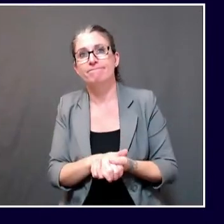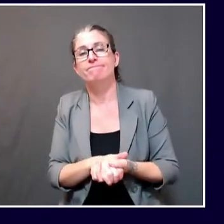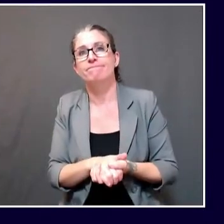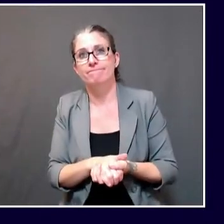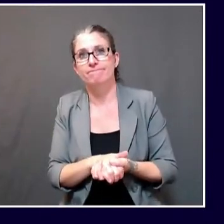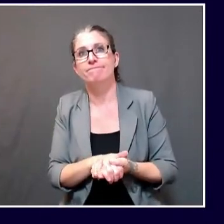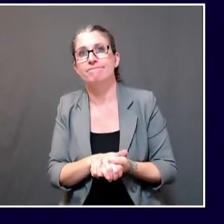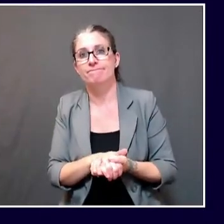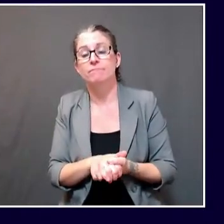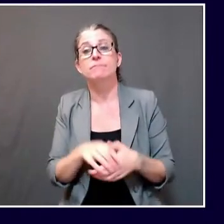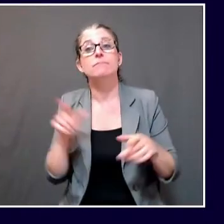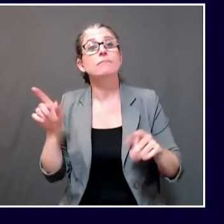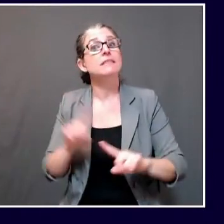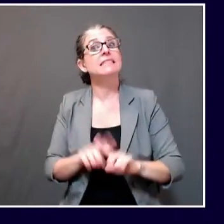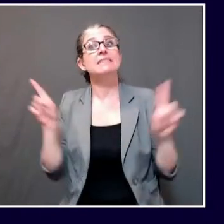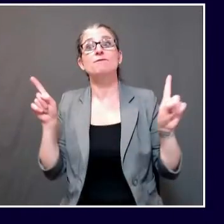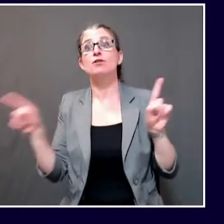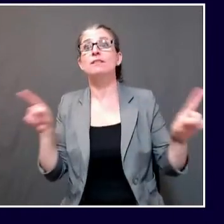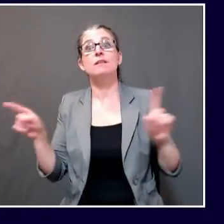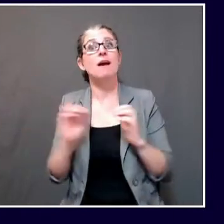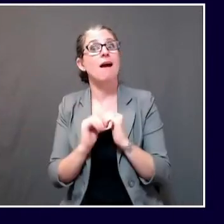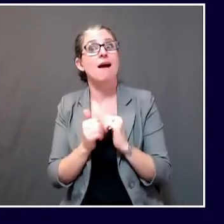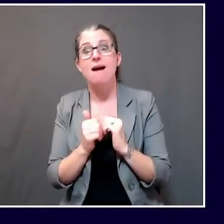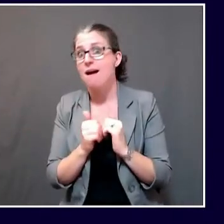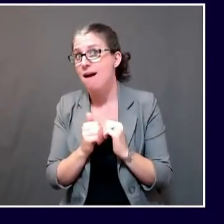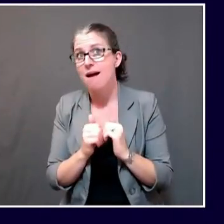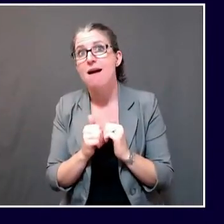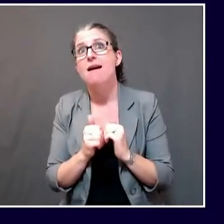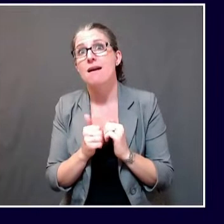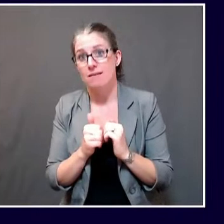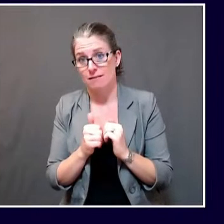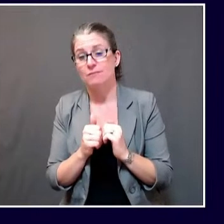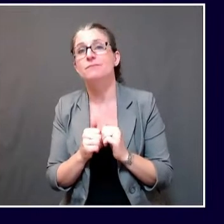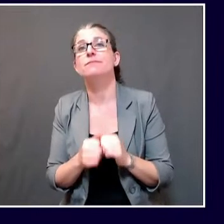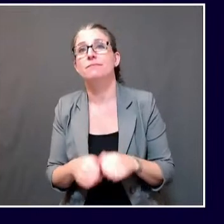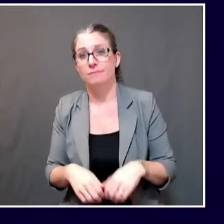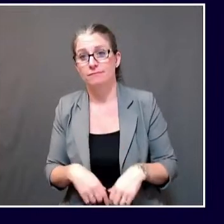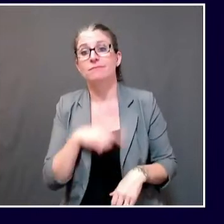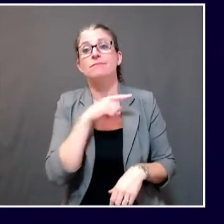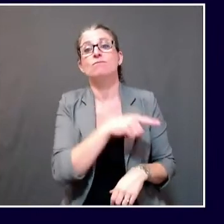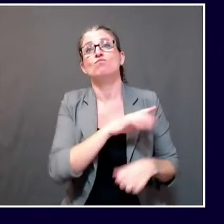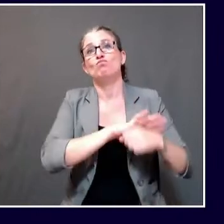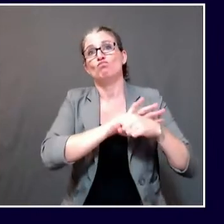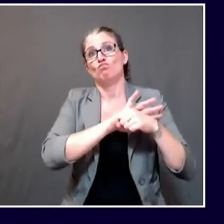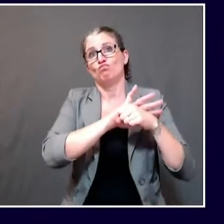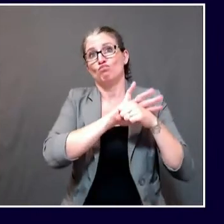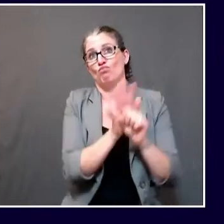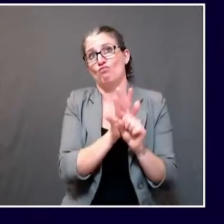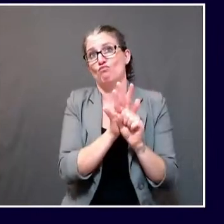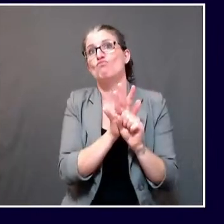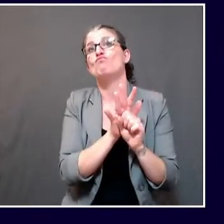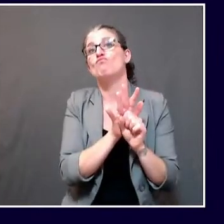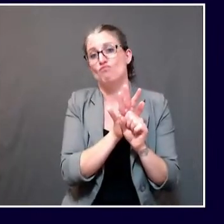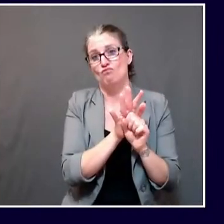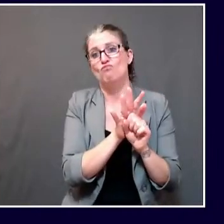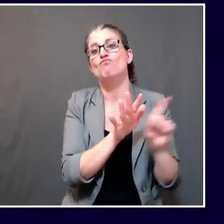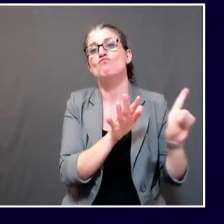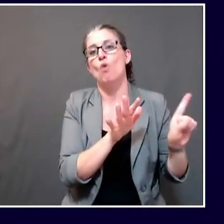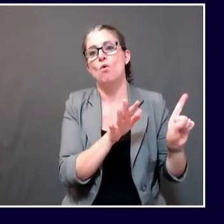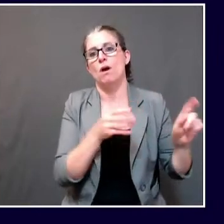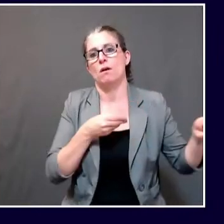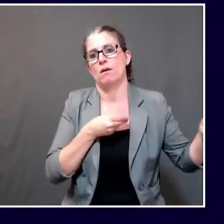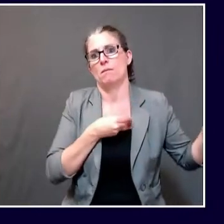a transmission perspective is that COVID-19 can be transmitted from person to person more easily than the